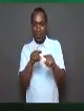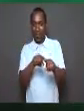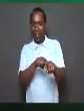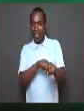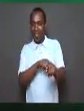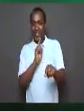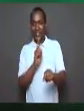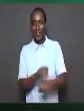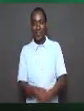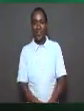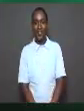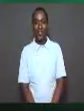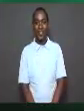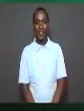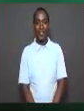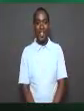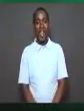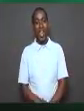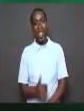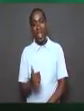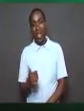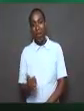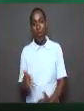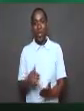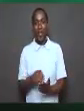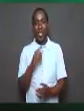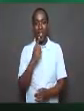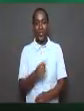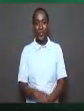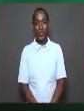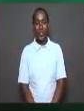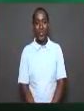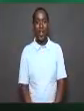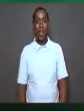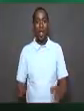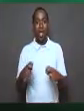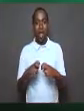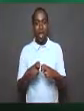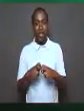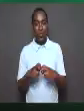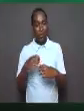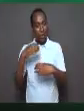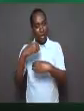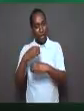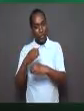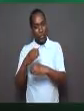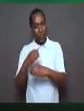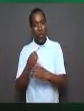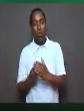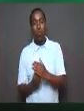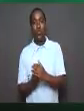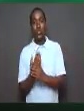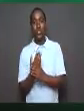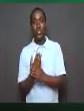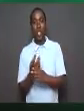magnetic lenses. You may have also said that electron